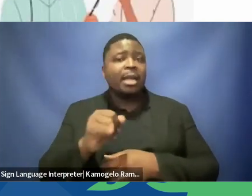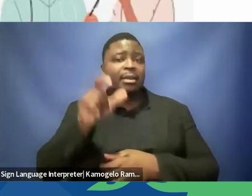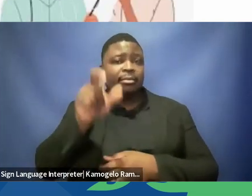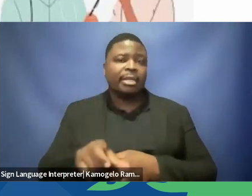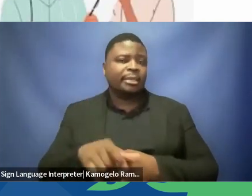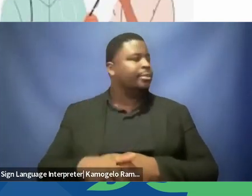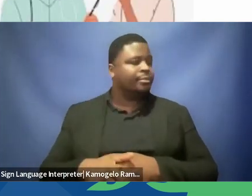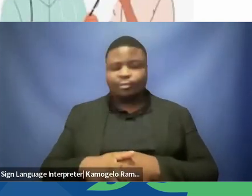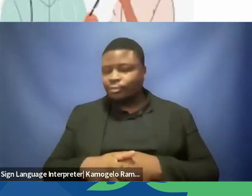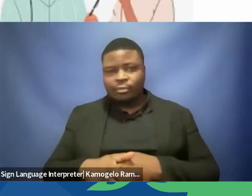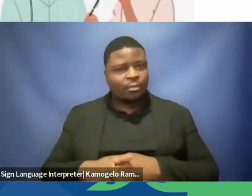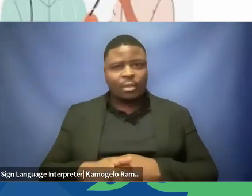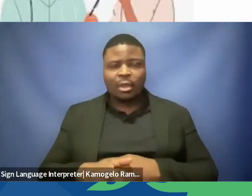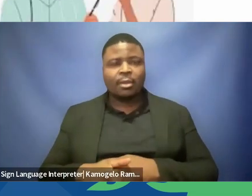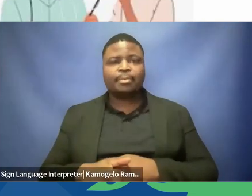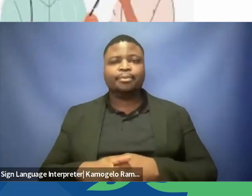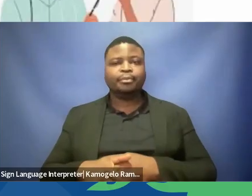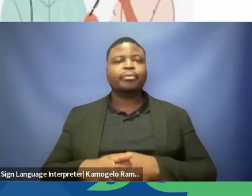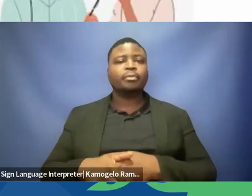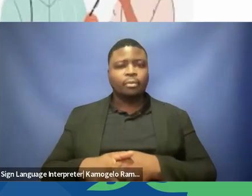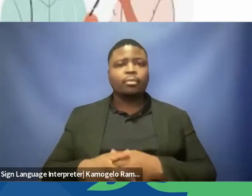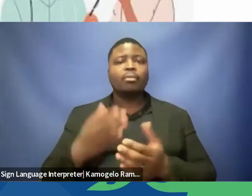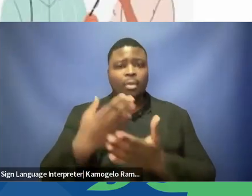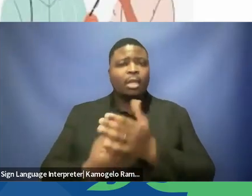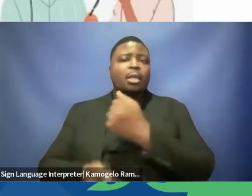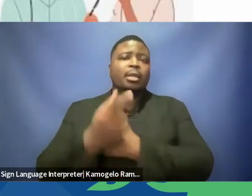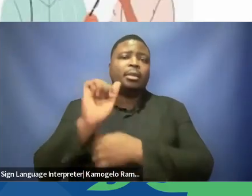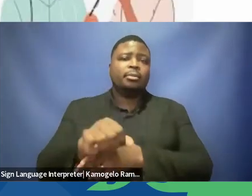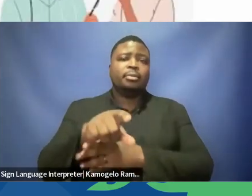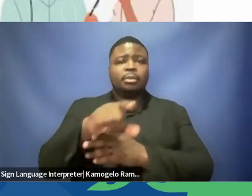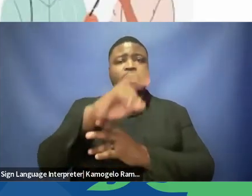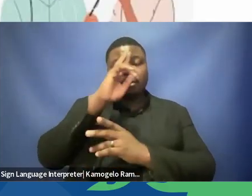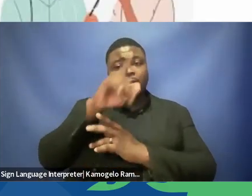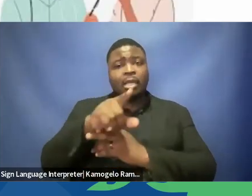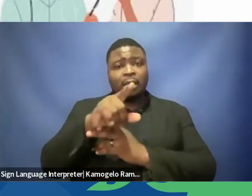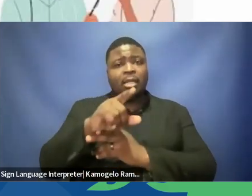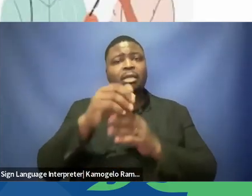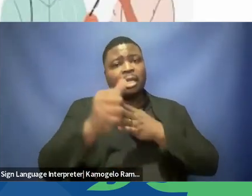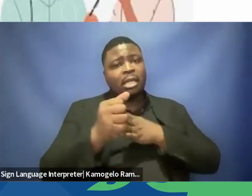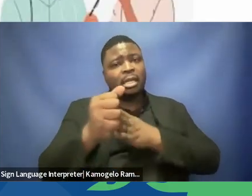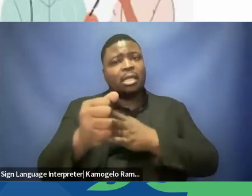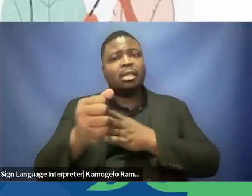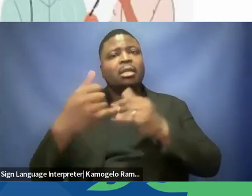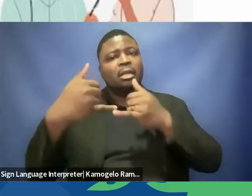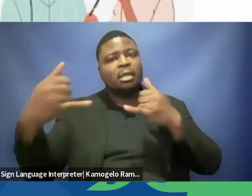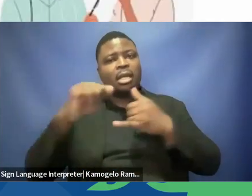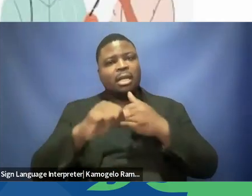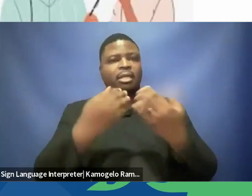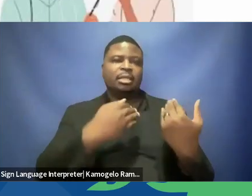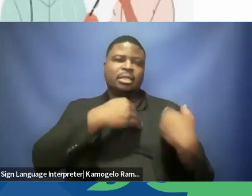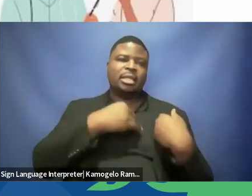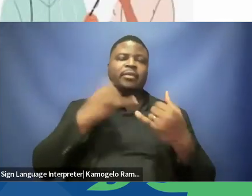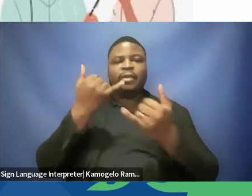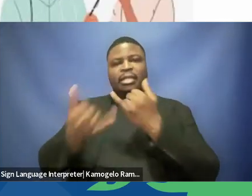do I recover from that relapse. Then, of course, just safe sexual practice. The guideline also focuses on safe sex, erectile dysfunction, and dental